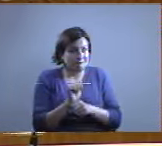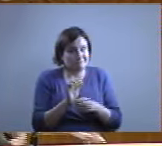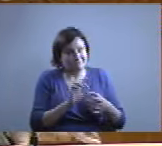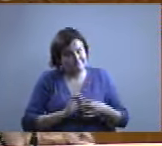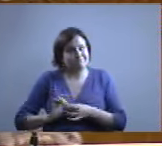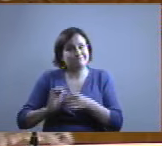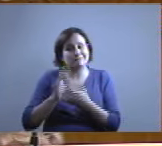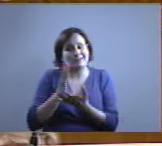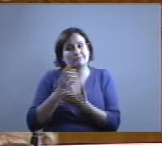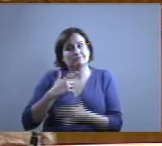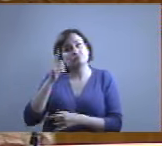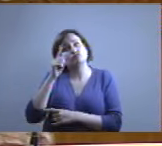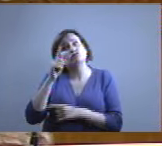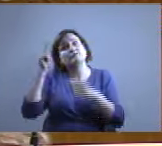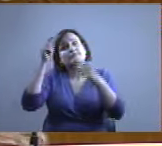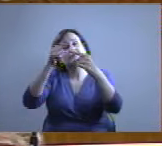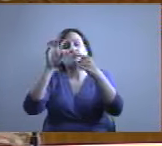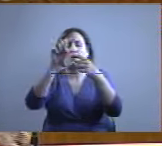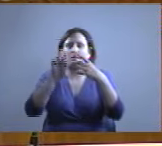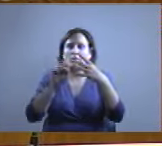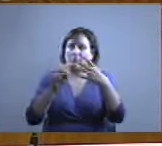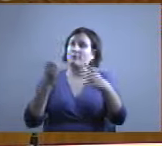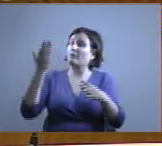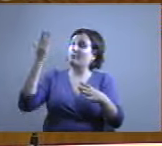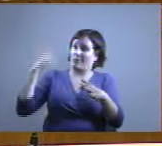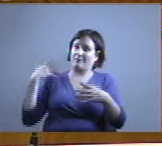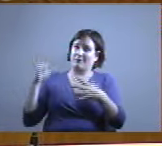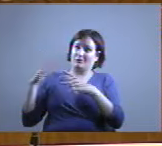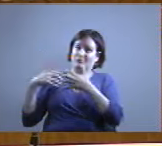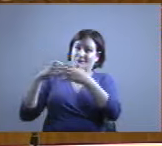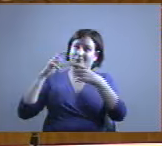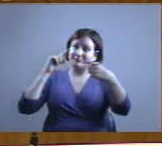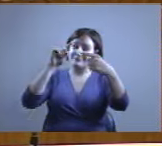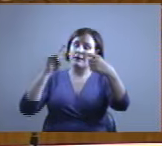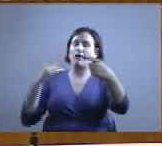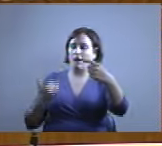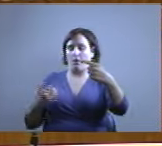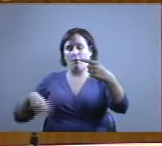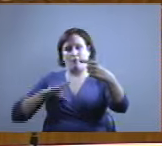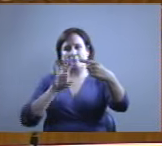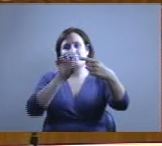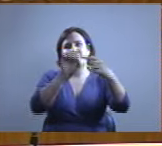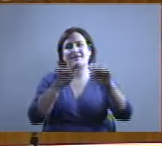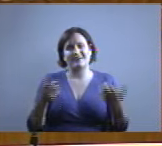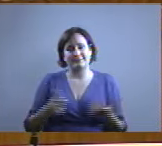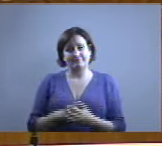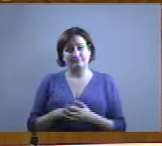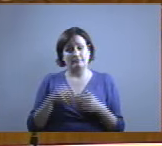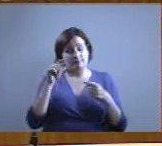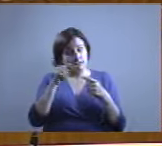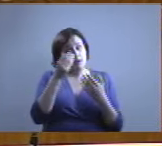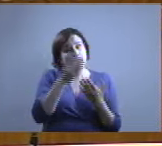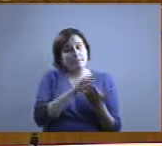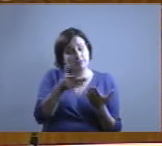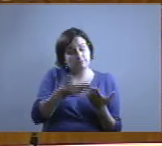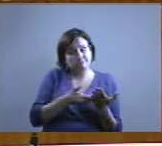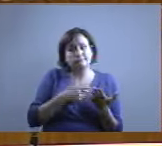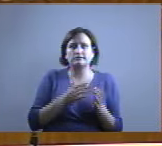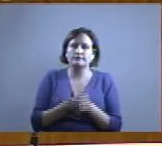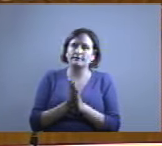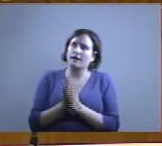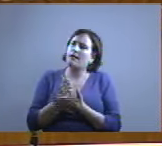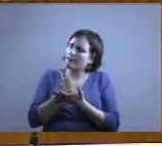dreams of our forebears are fulfilled. This bill introduces measures that will contribute towards making South Africa